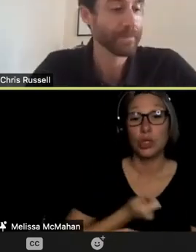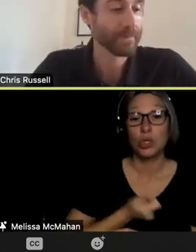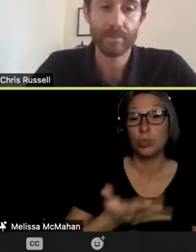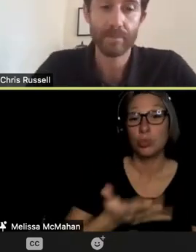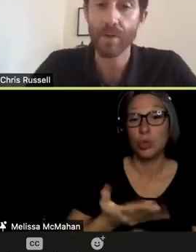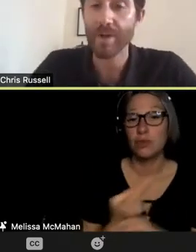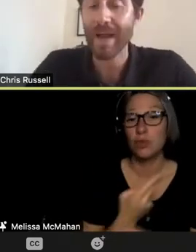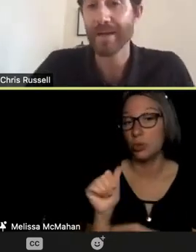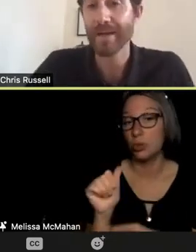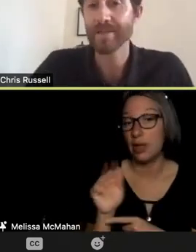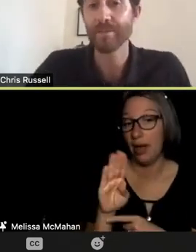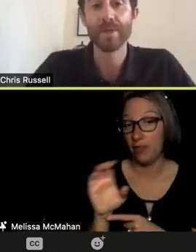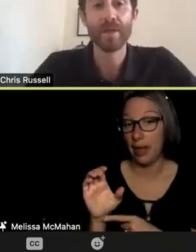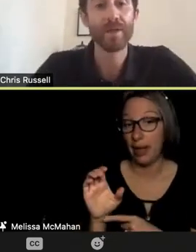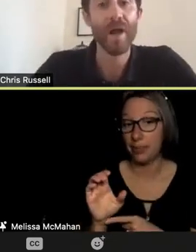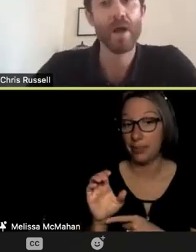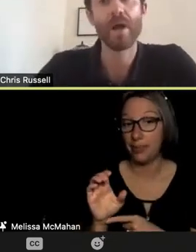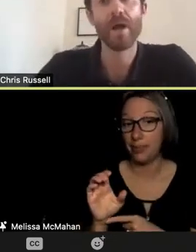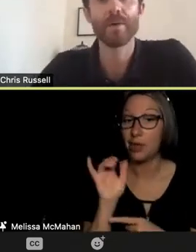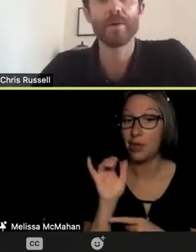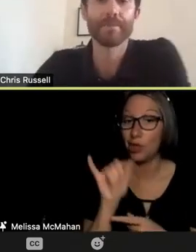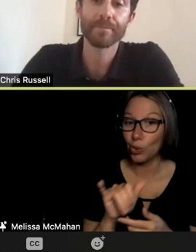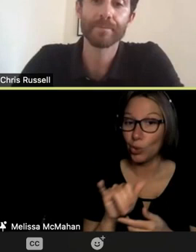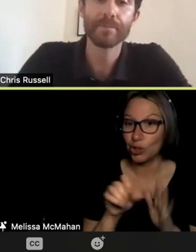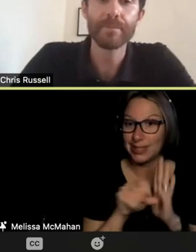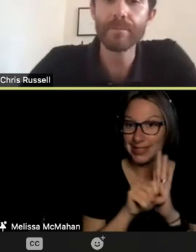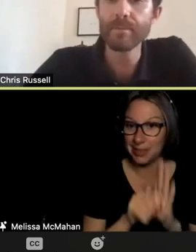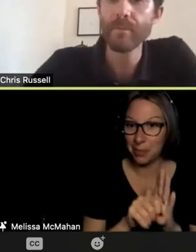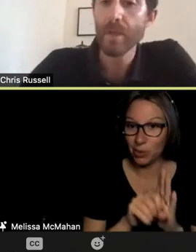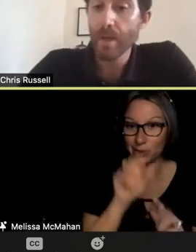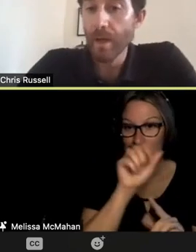alphabet, those are abstract symbols. They're not concrete.